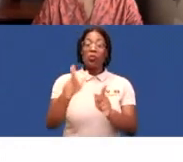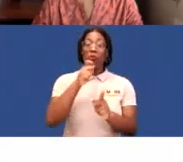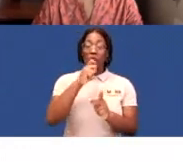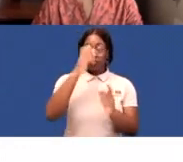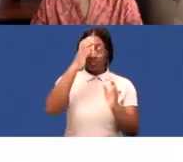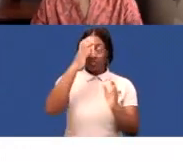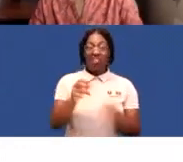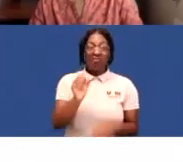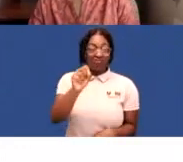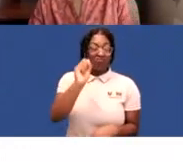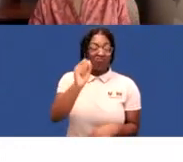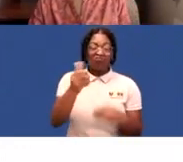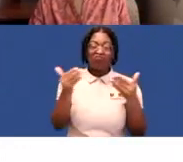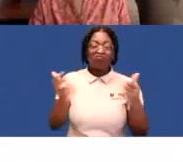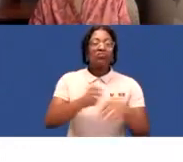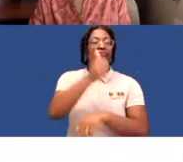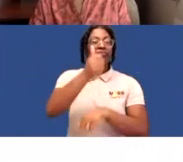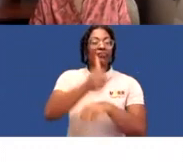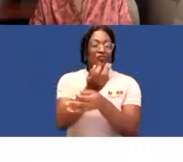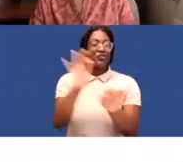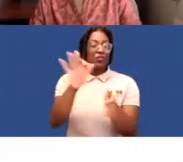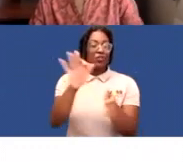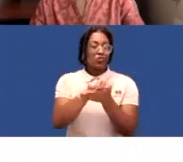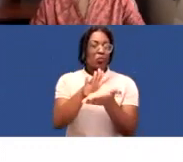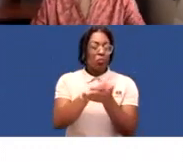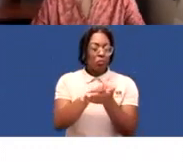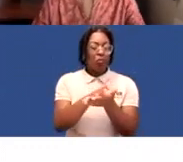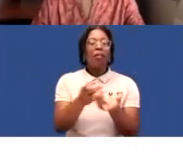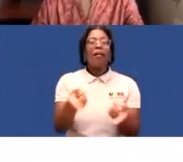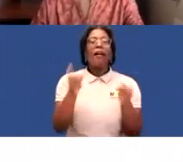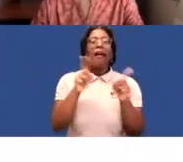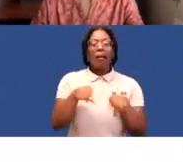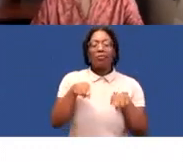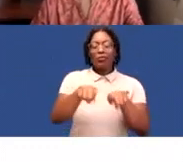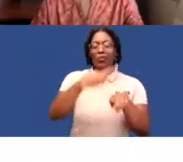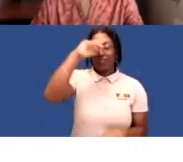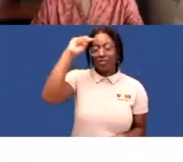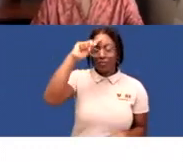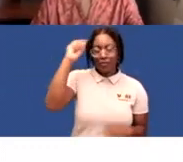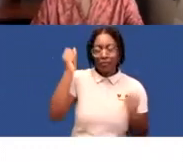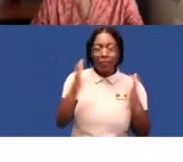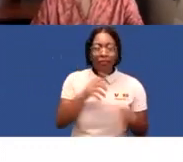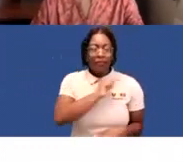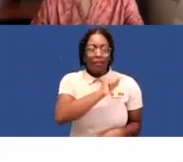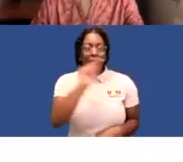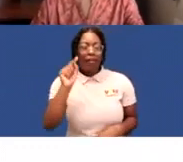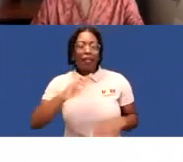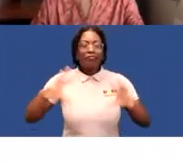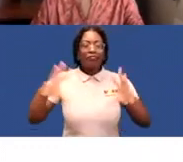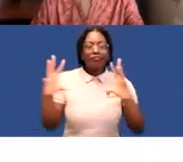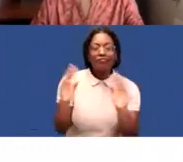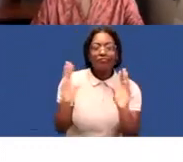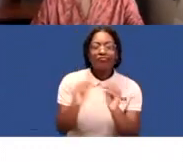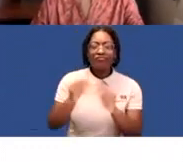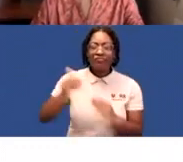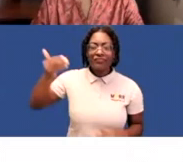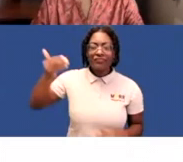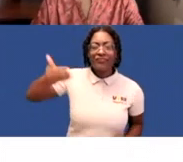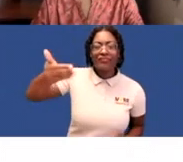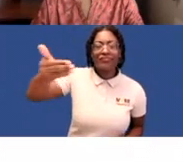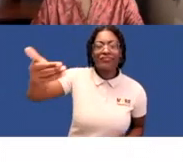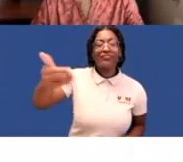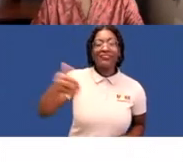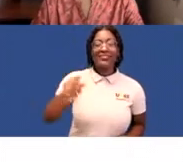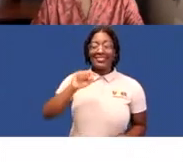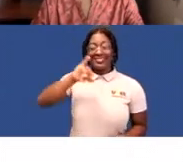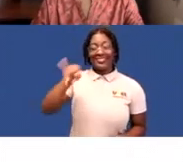in the summer and we had time to dedicate to regular meetings. We met in TJ's living room to plan out our first event,